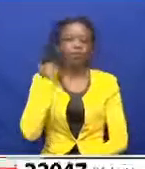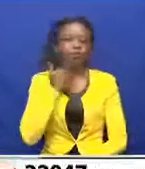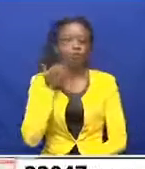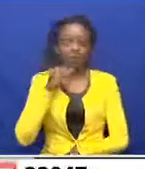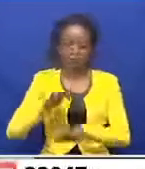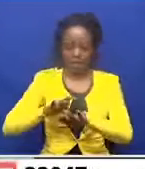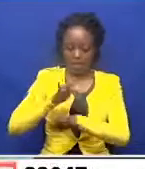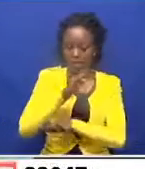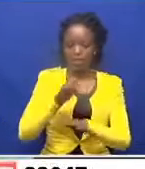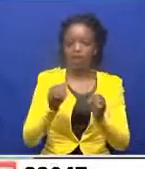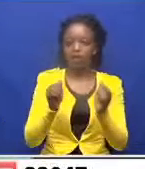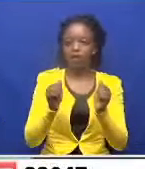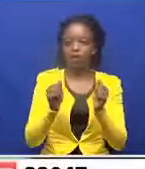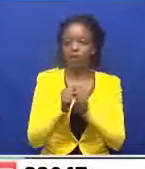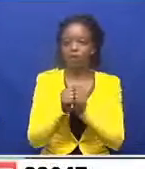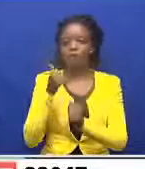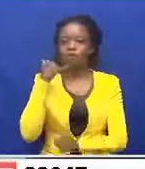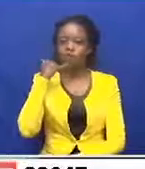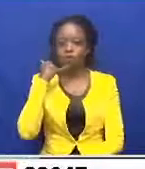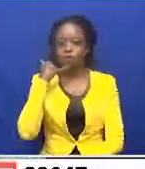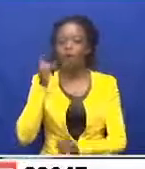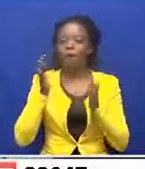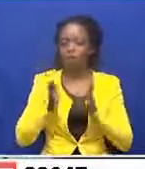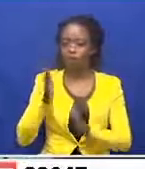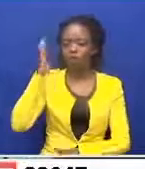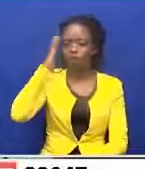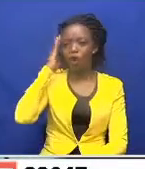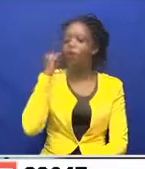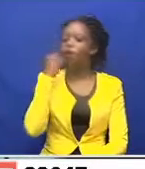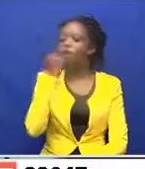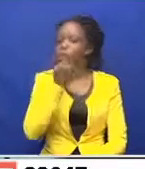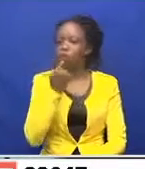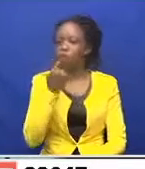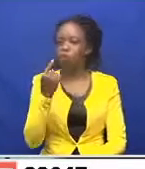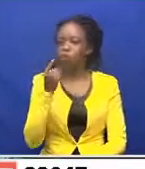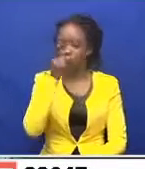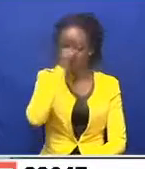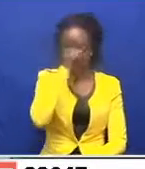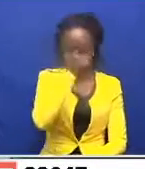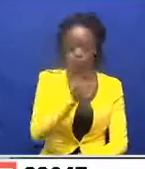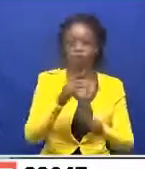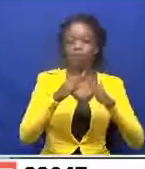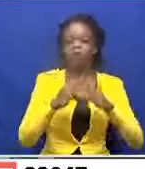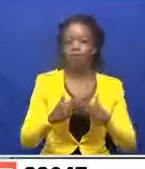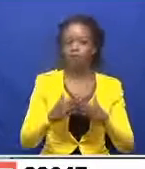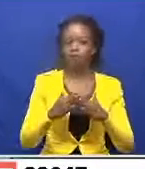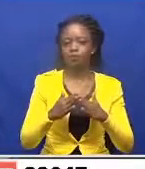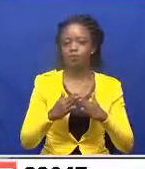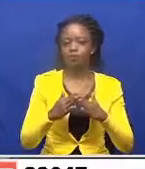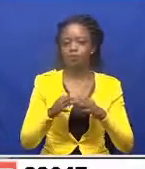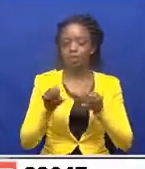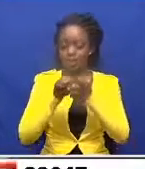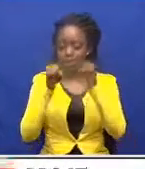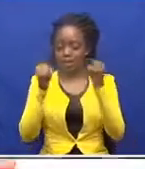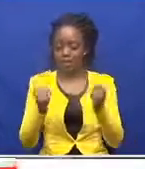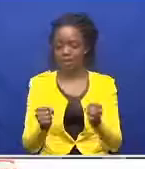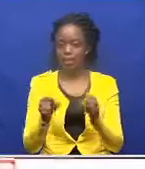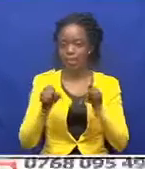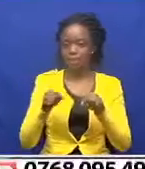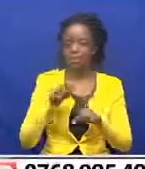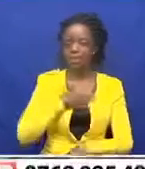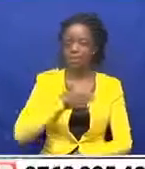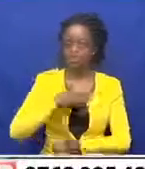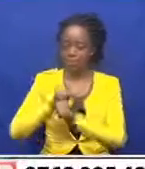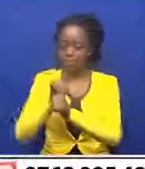inanitumia hapo kwa simu. Mtu anajua ni nani huyo amekuja. Na hii system hii